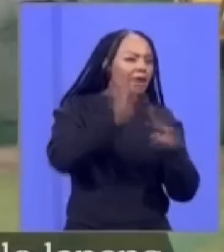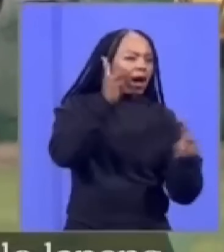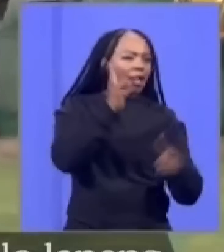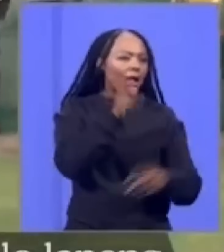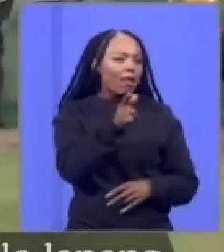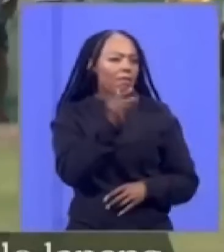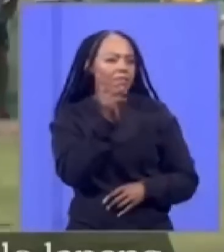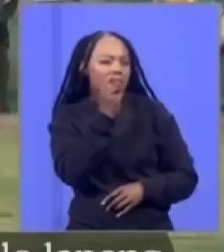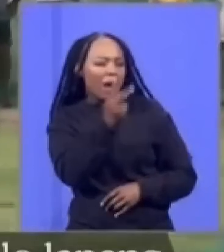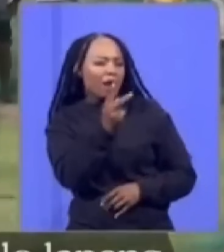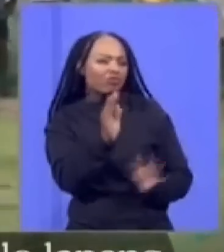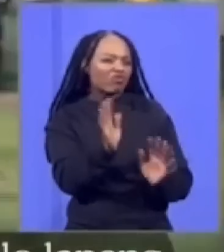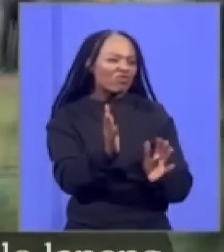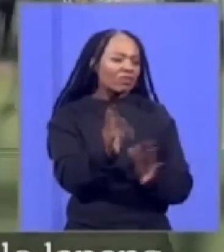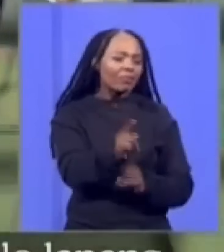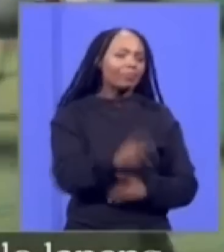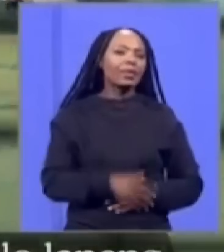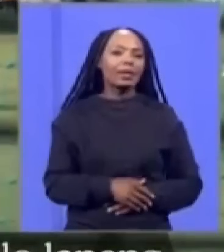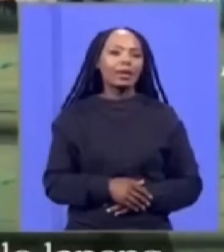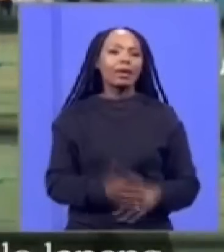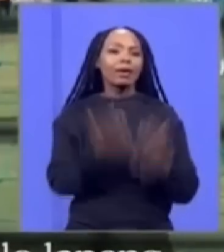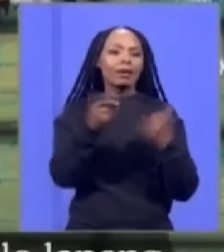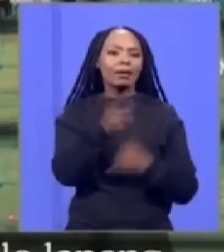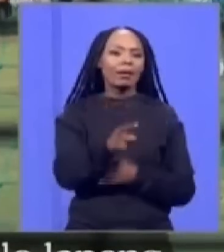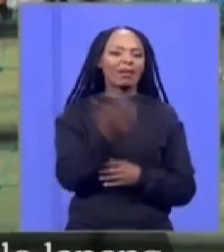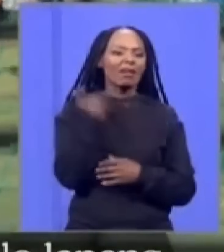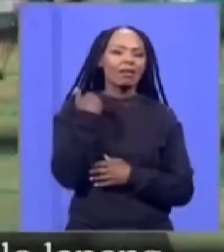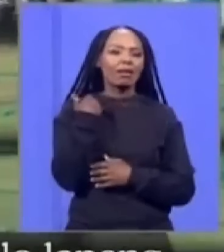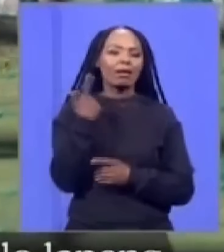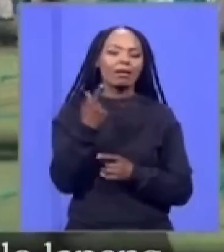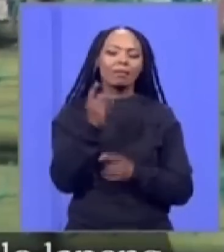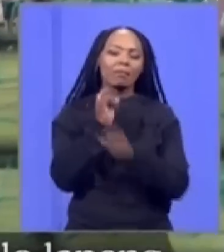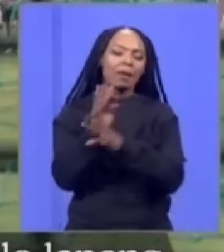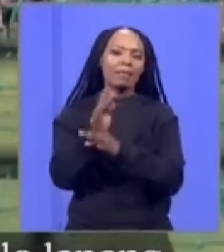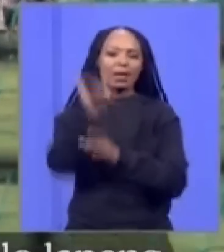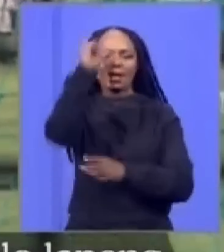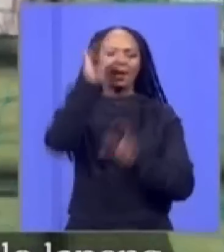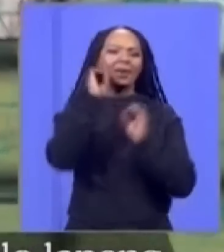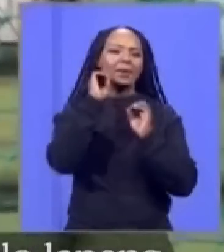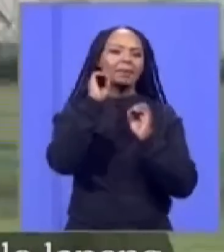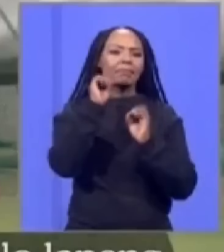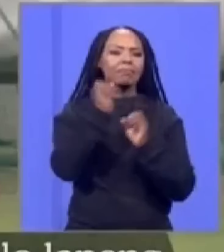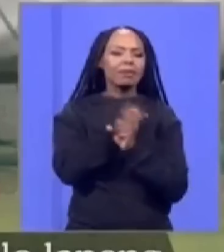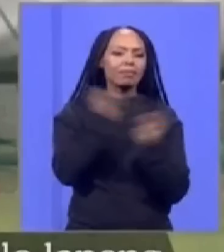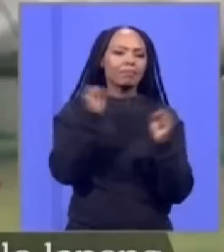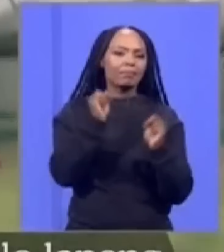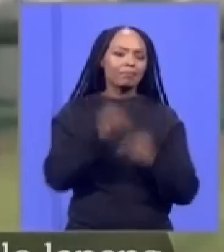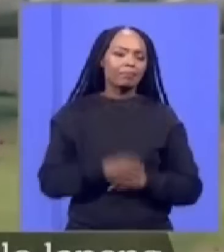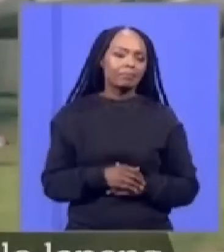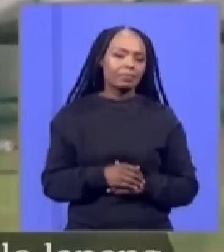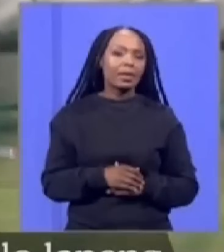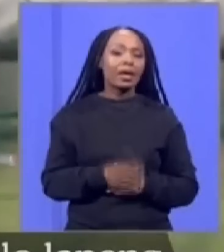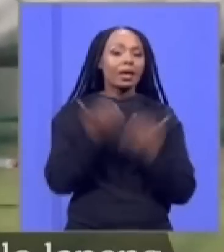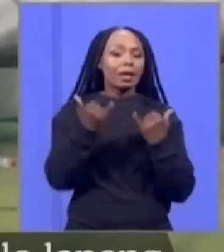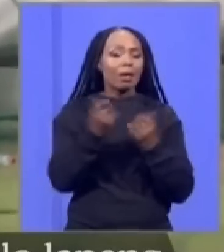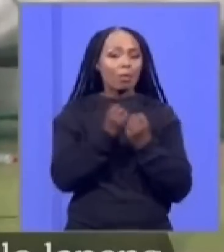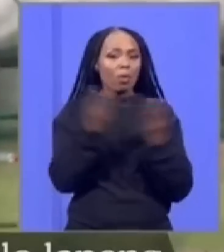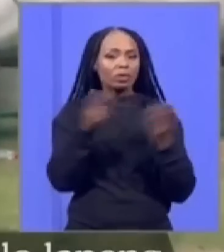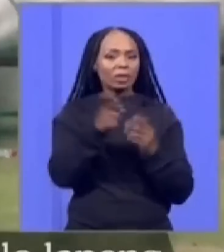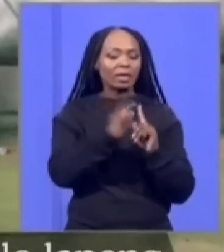Nalane bontsha Afrika Borwa e hlola India kwano lapeng dipapading tsa diteko mo e sokang e hlolwa dipapading tsa ditoto. Sehlopha se setjha